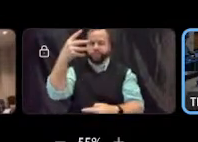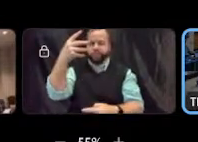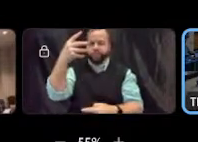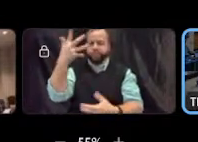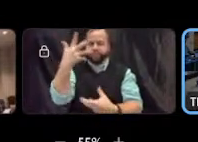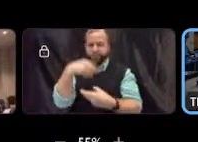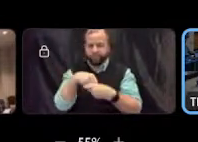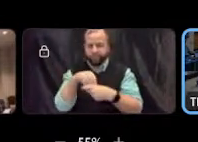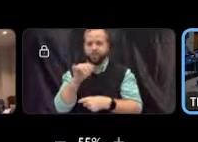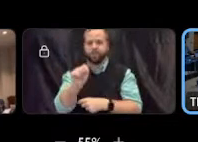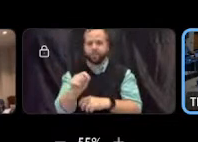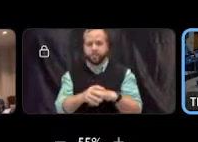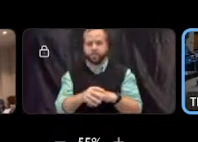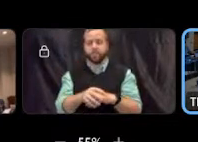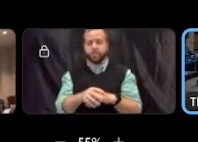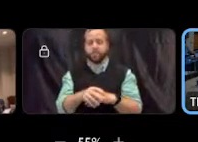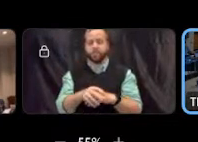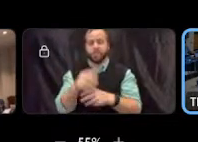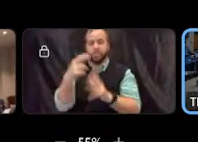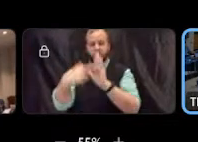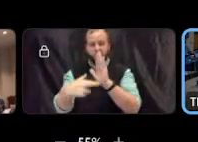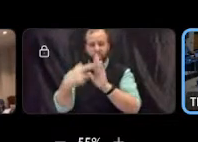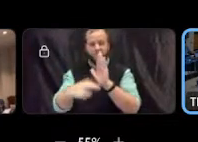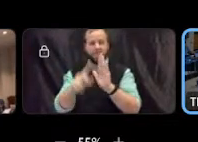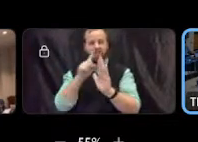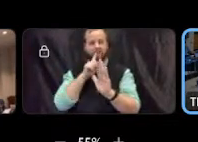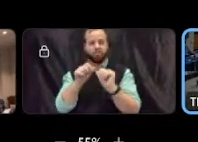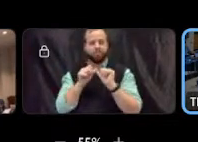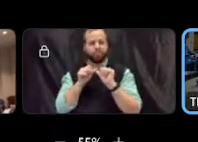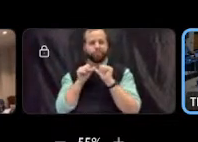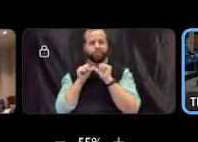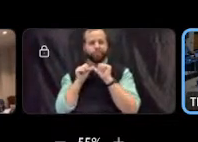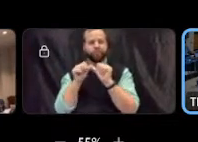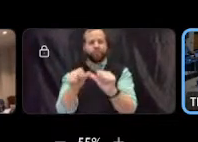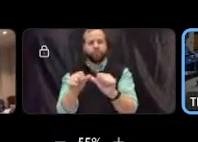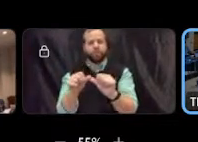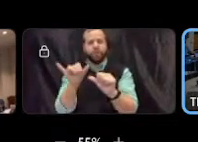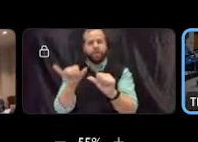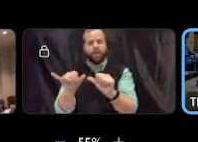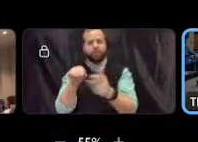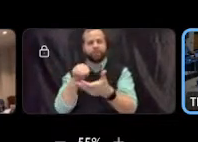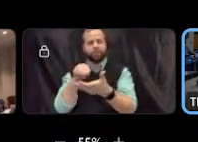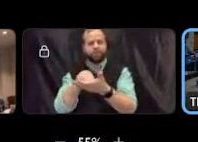Those are, permanent rules and they are on the listing.